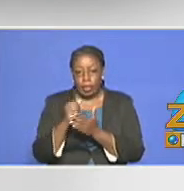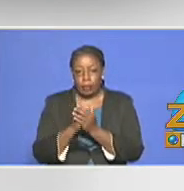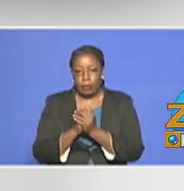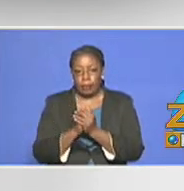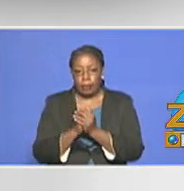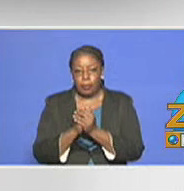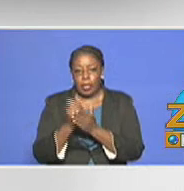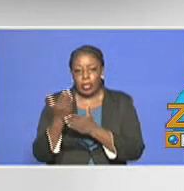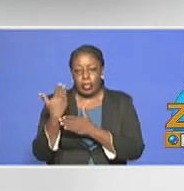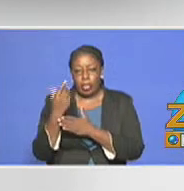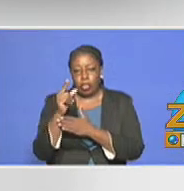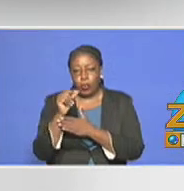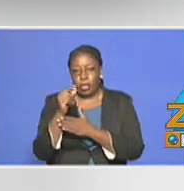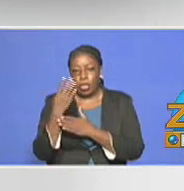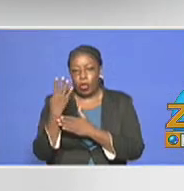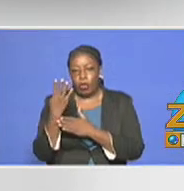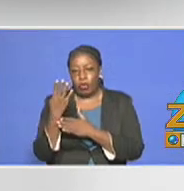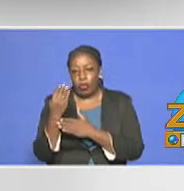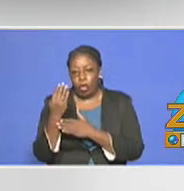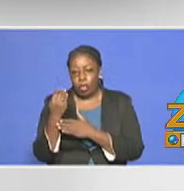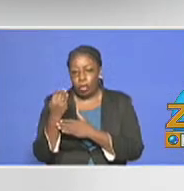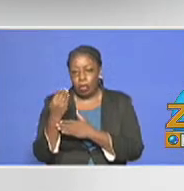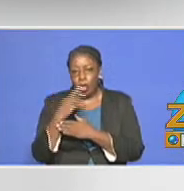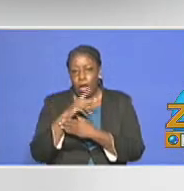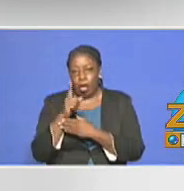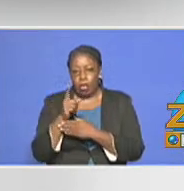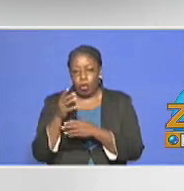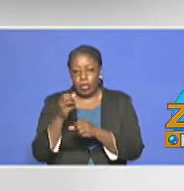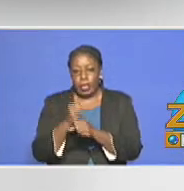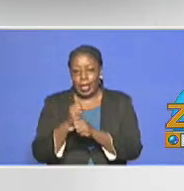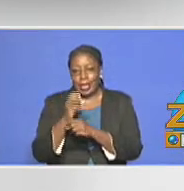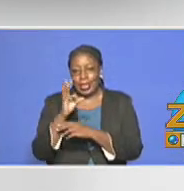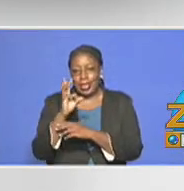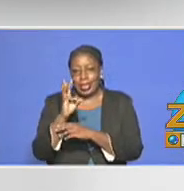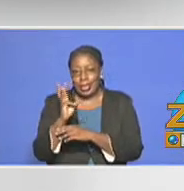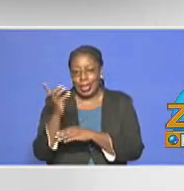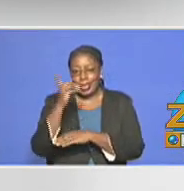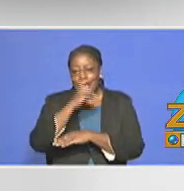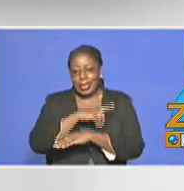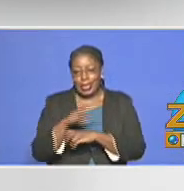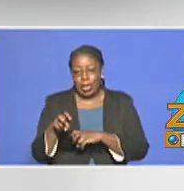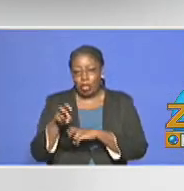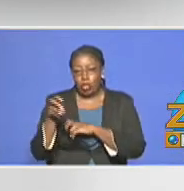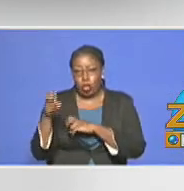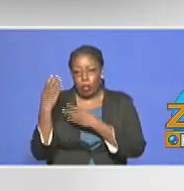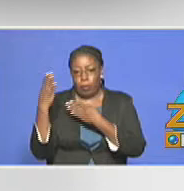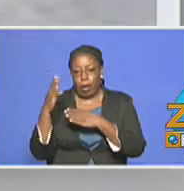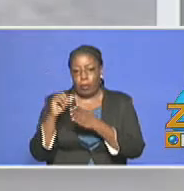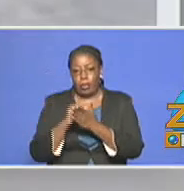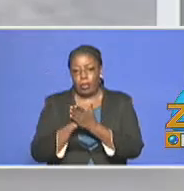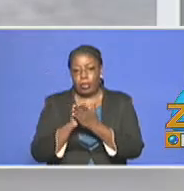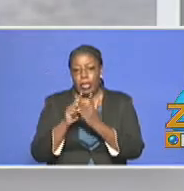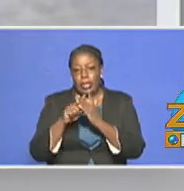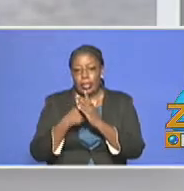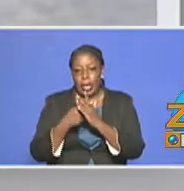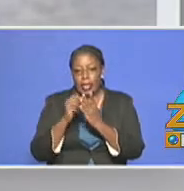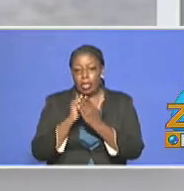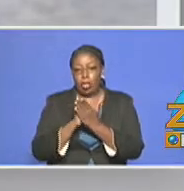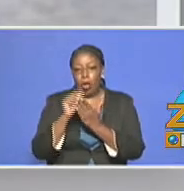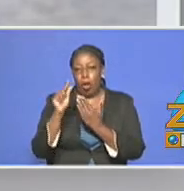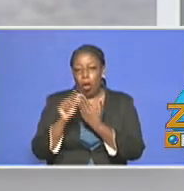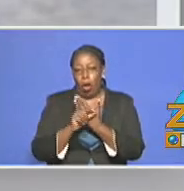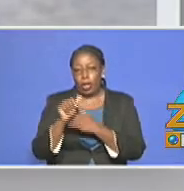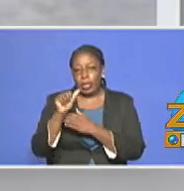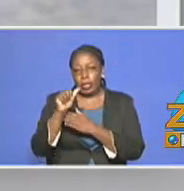since 2014. Now, you will take a 6-day tour of the Bahamas starting on August 10th, ending on the 16th. In